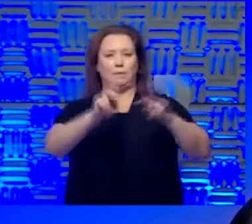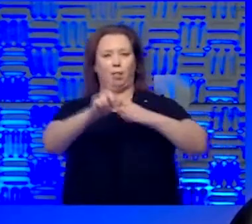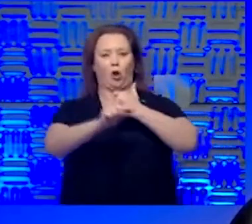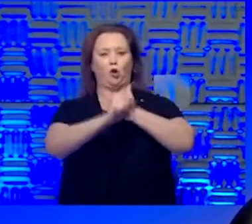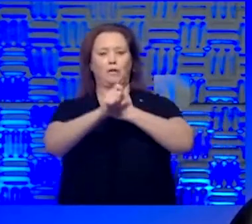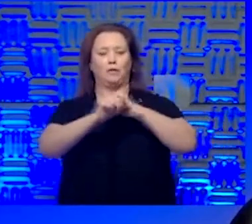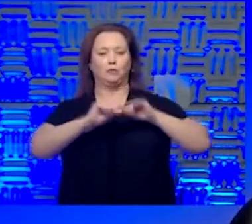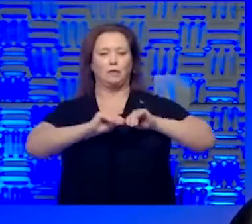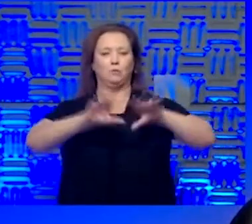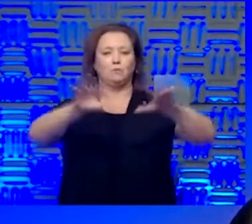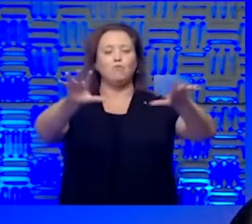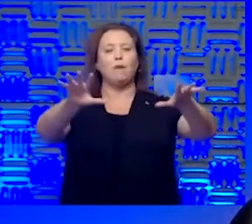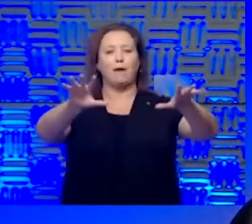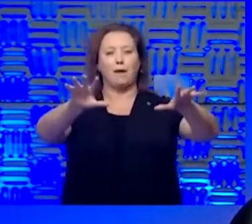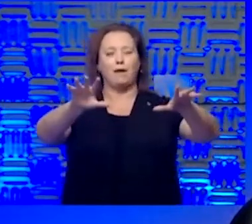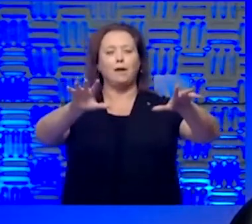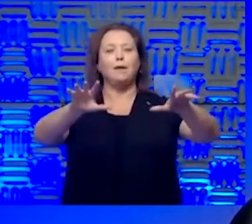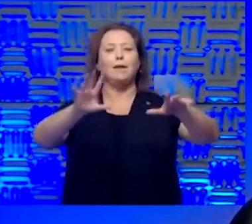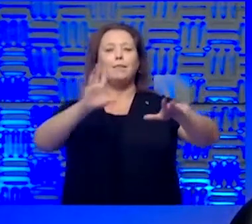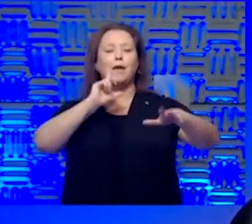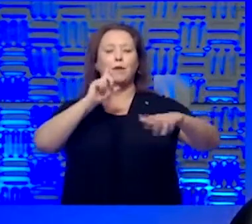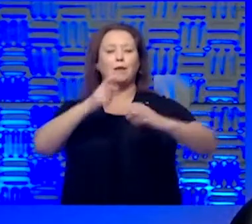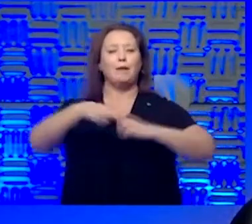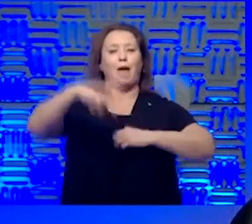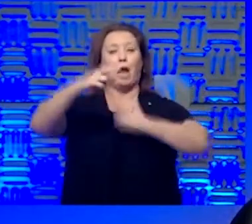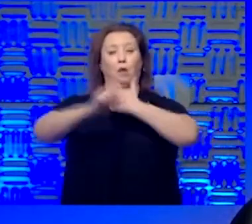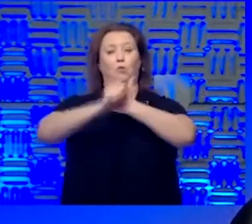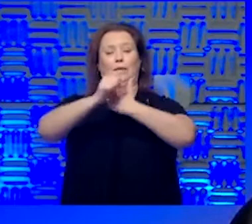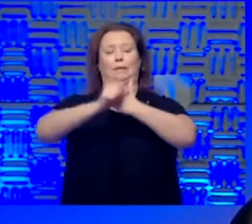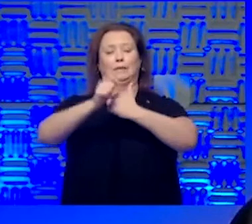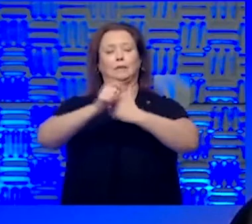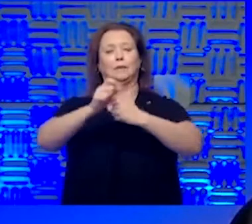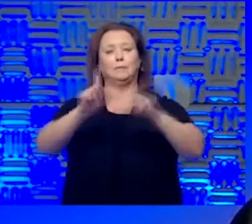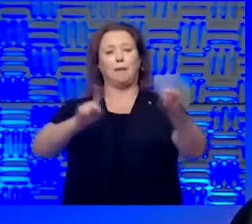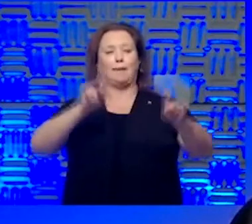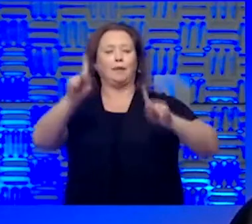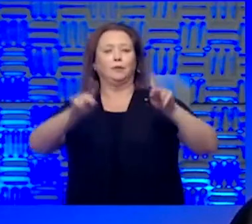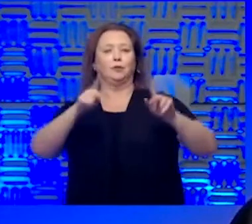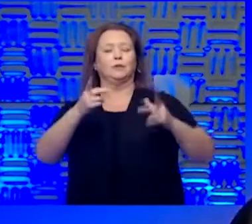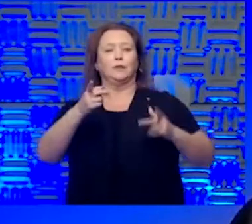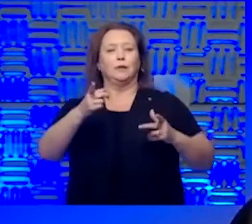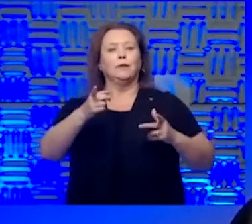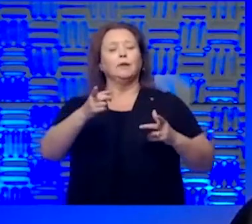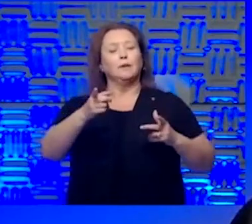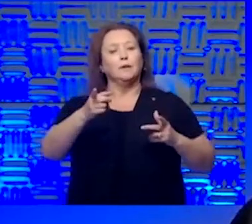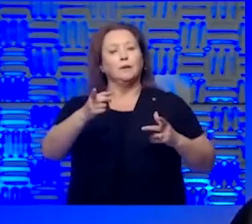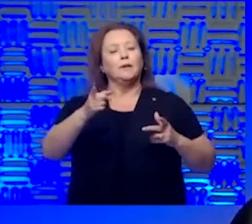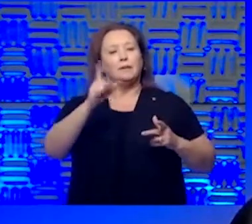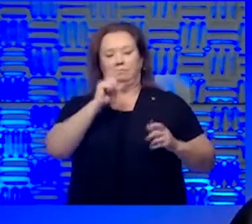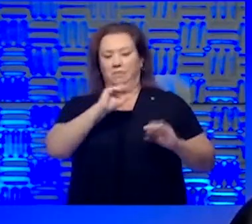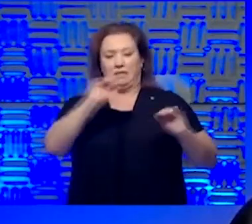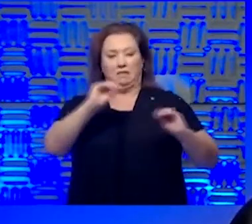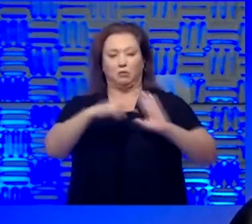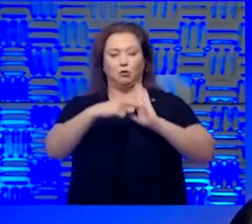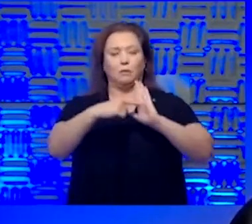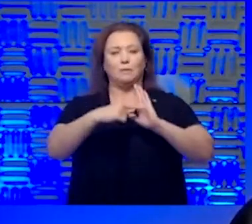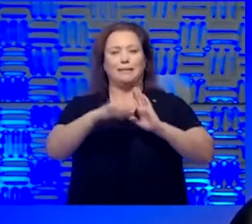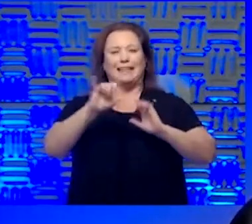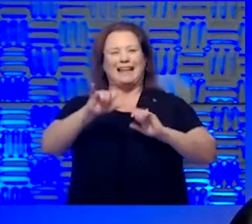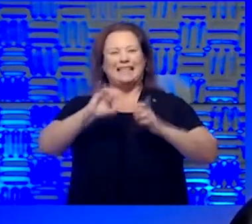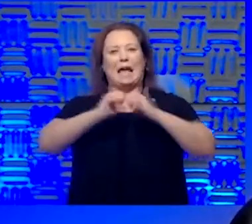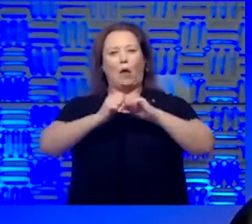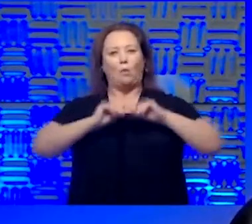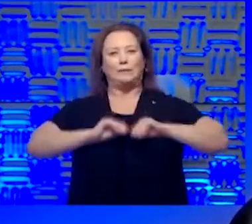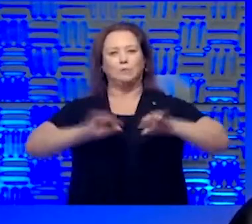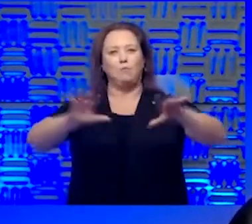to people who are in the vulnerable populations, because they are feeling well, they don't have symptoms, and then that's how we can get exponential spread, and